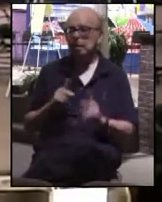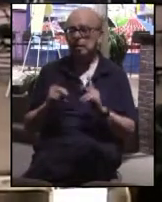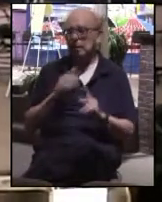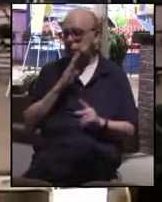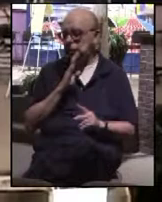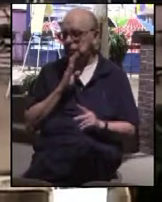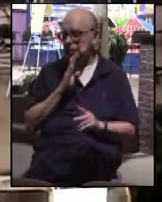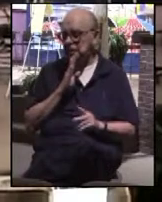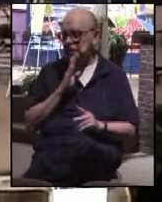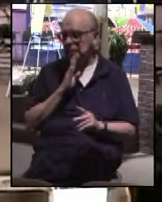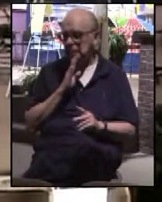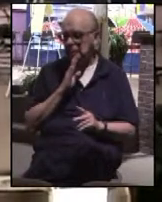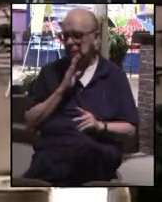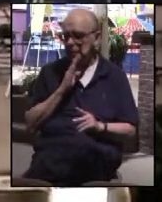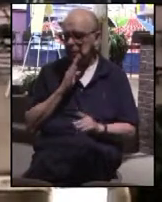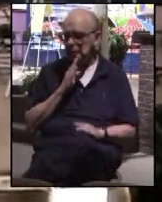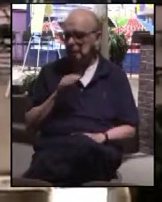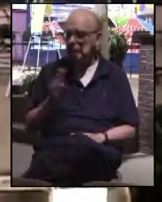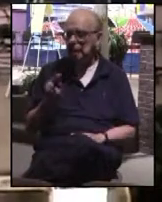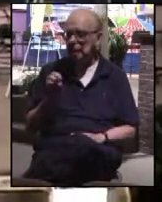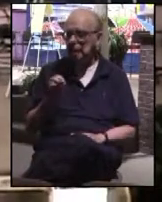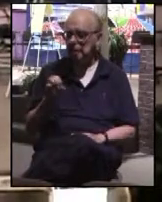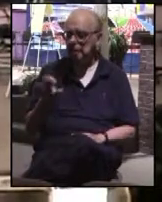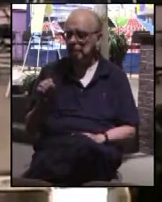I've got a bad news and one else.